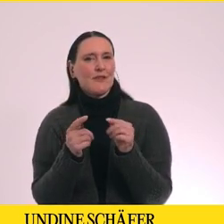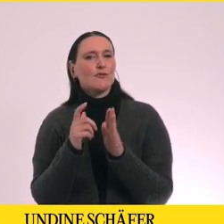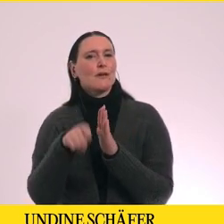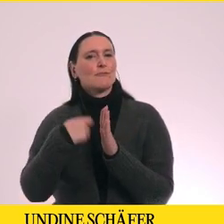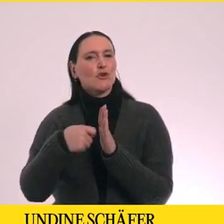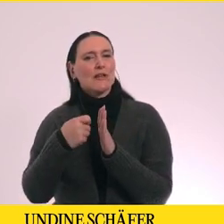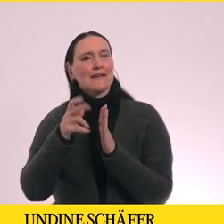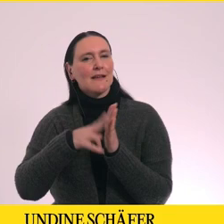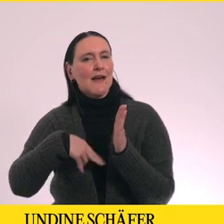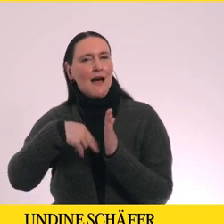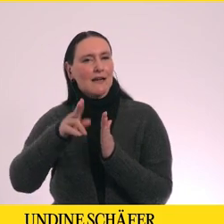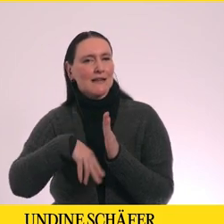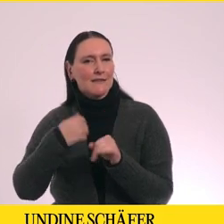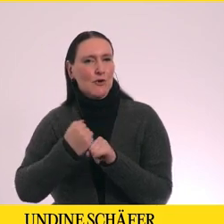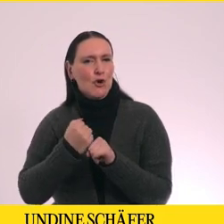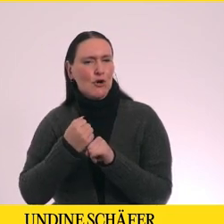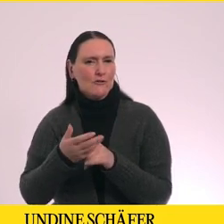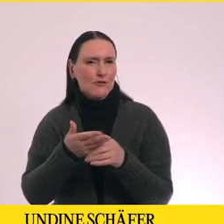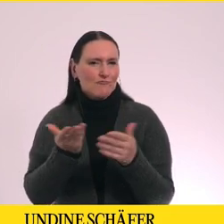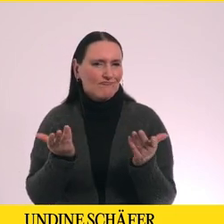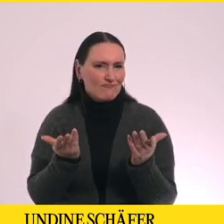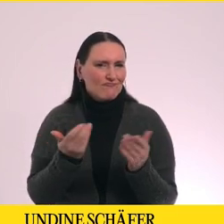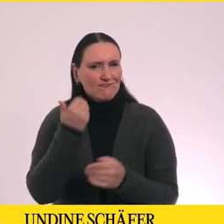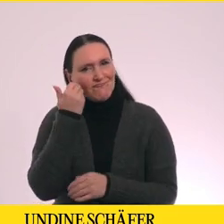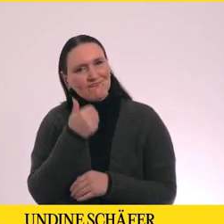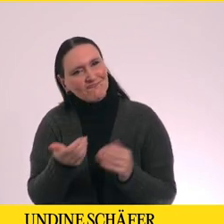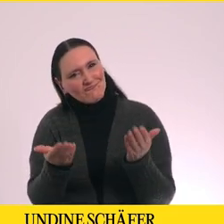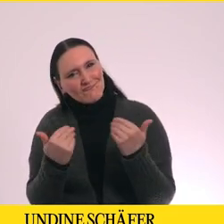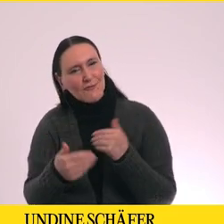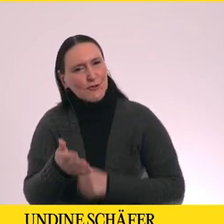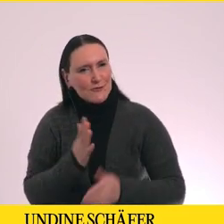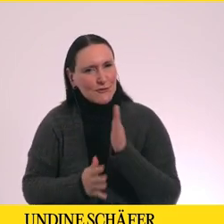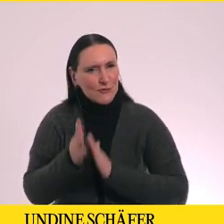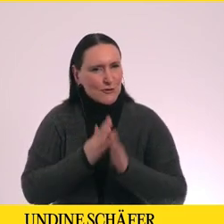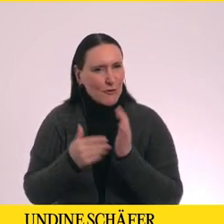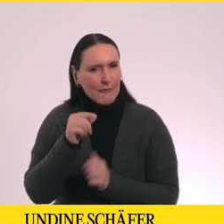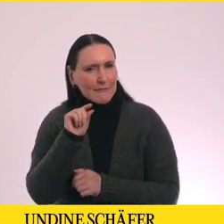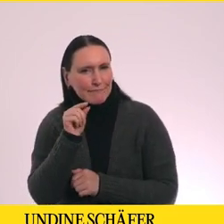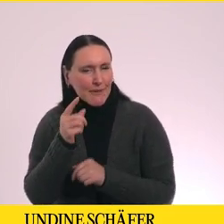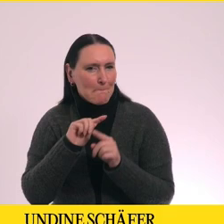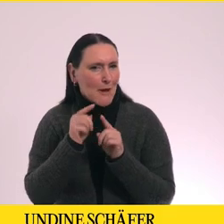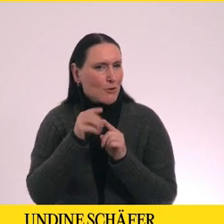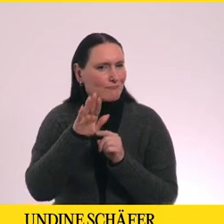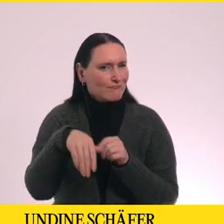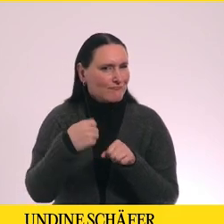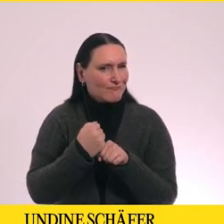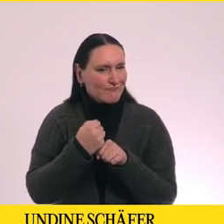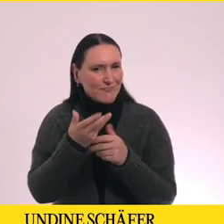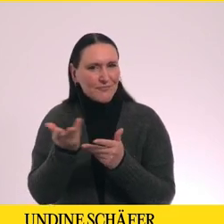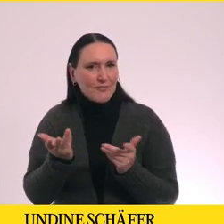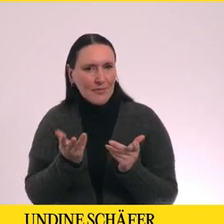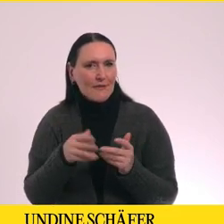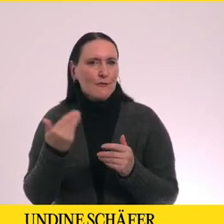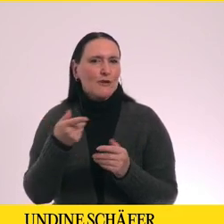tell us something about context that's important in really understanding your work and what was showed in that